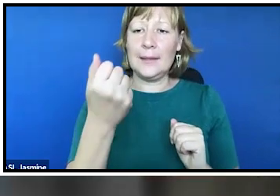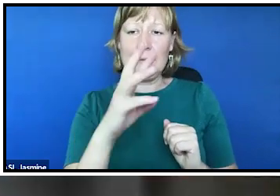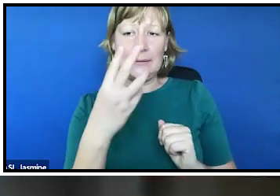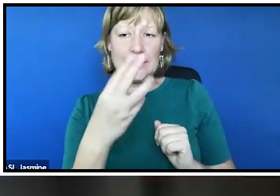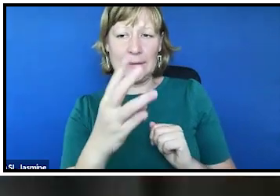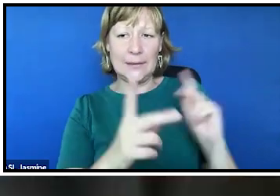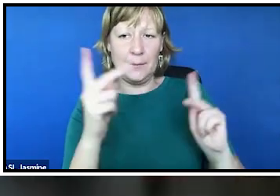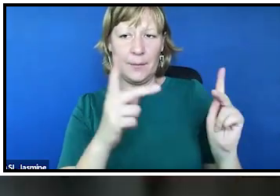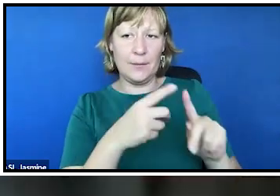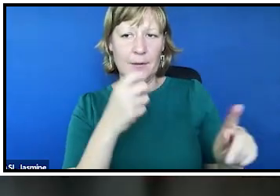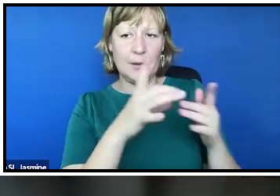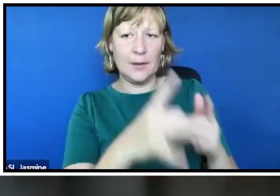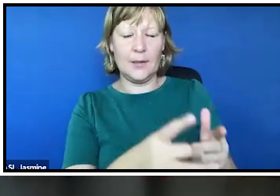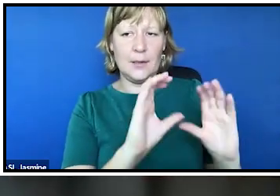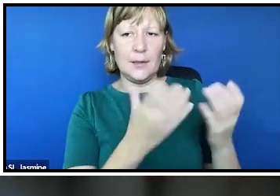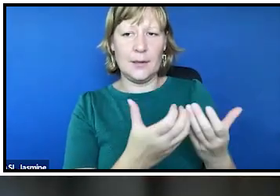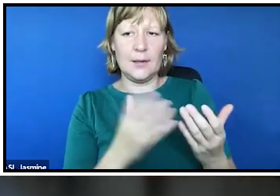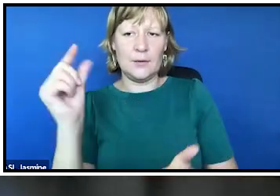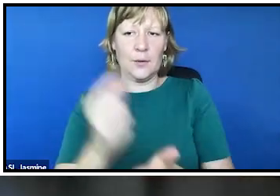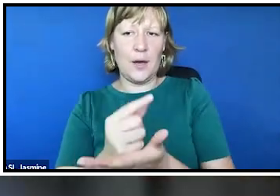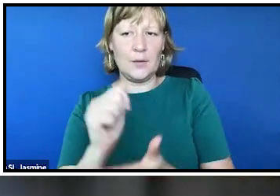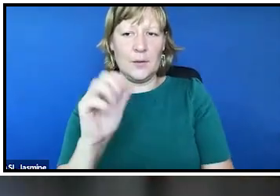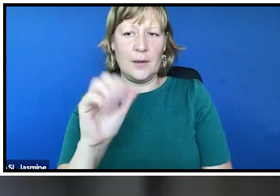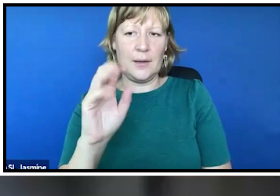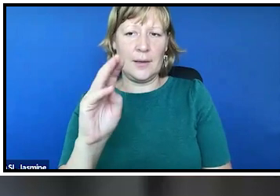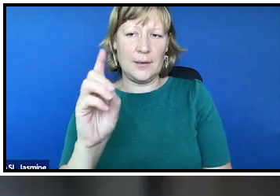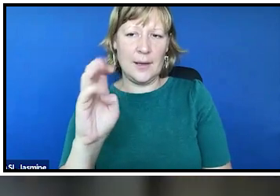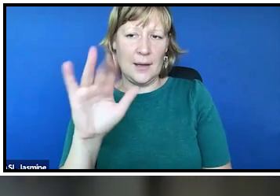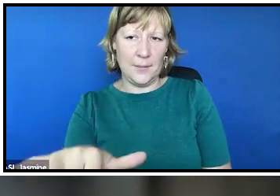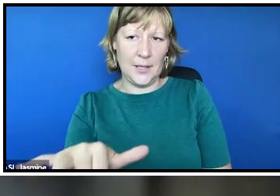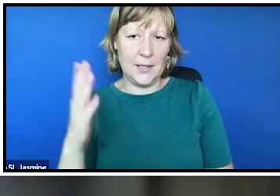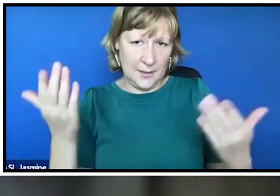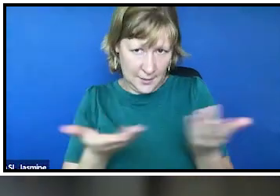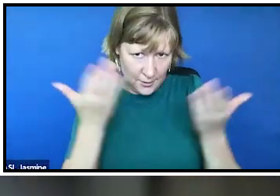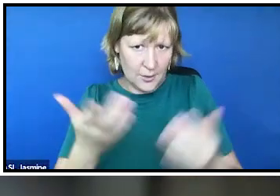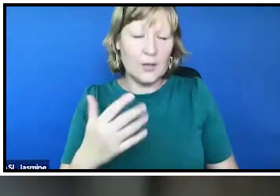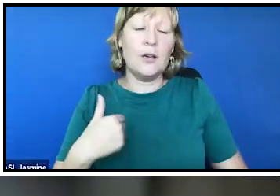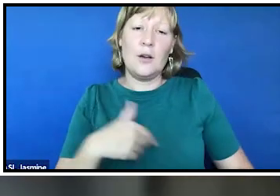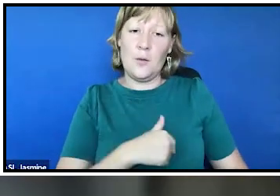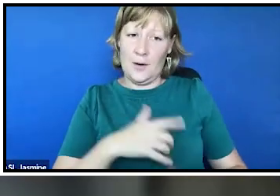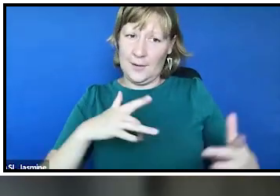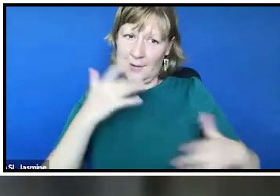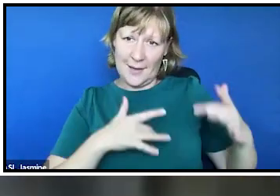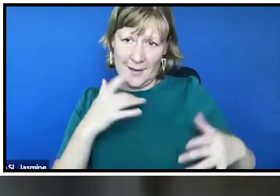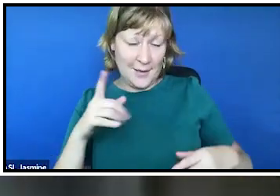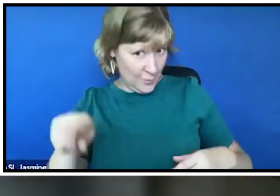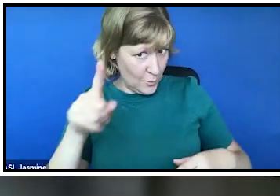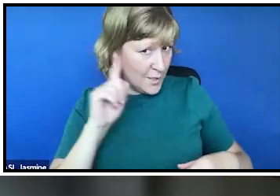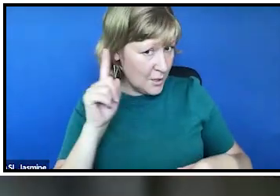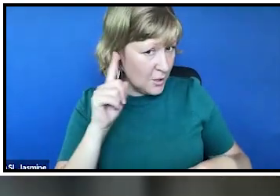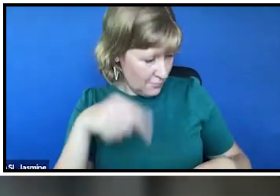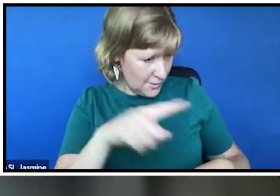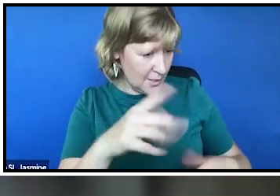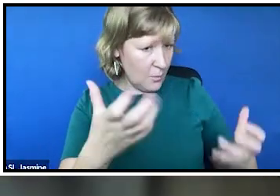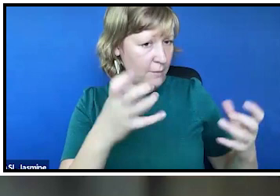leadership class and leadership graduate academy here today, and we will totally be happy to send you. I mean, hear that, guys? Let's send some feedback.